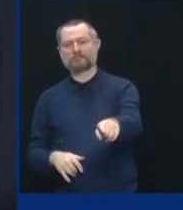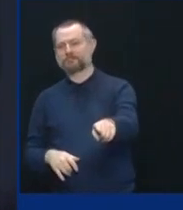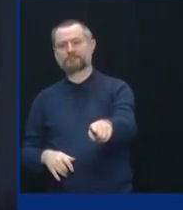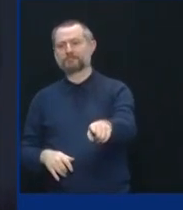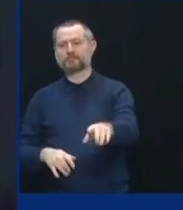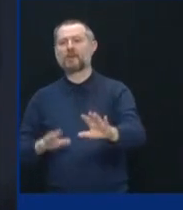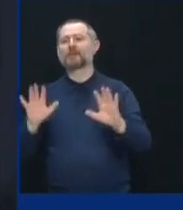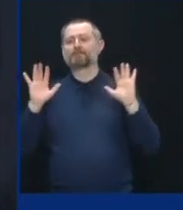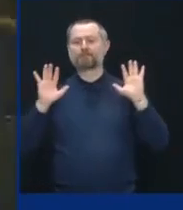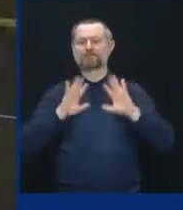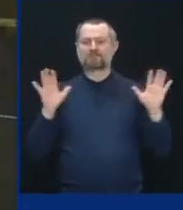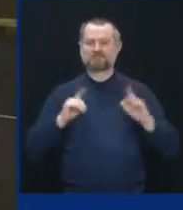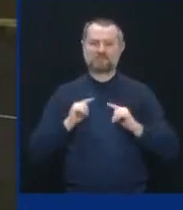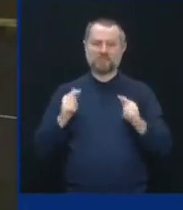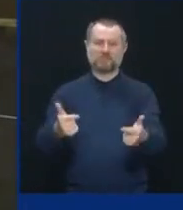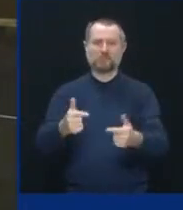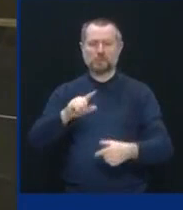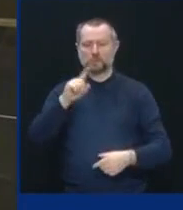let's take questions.